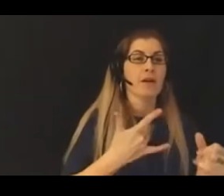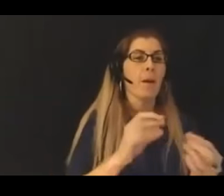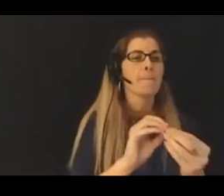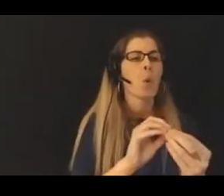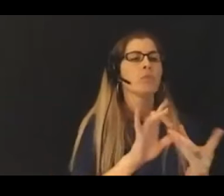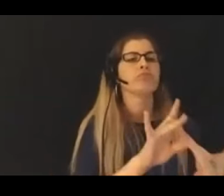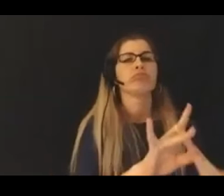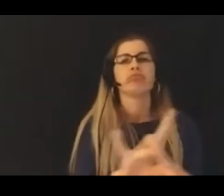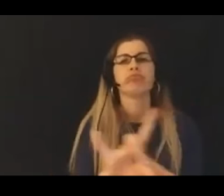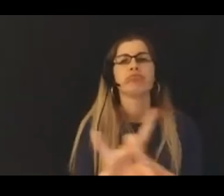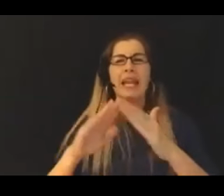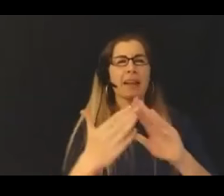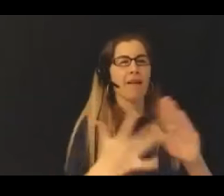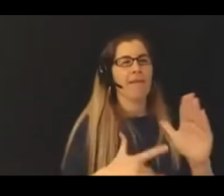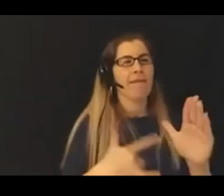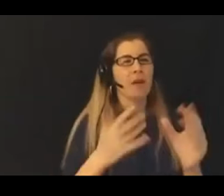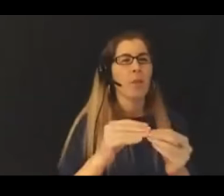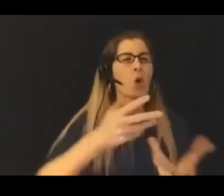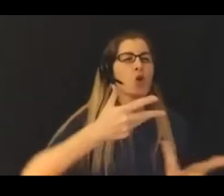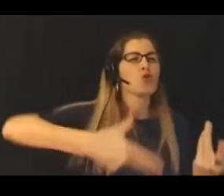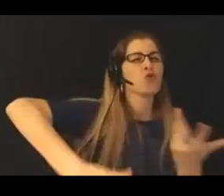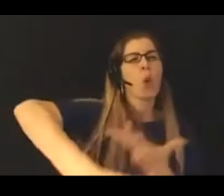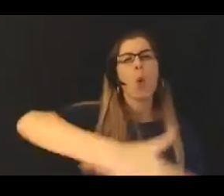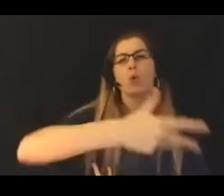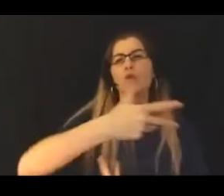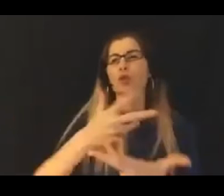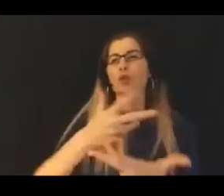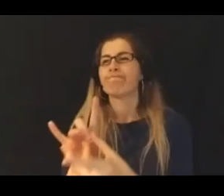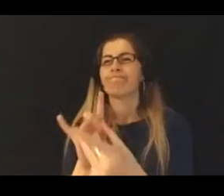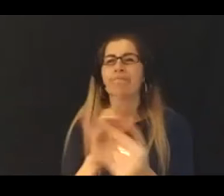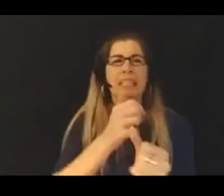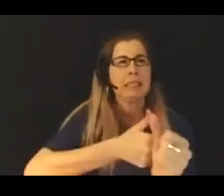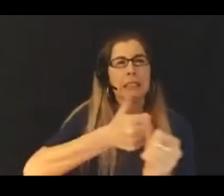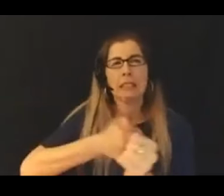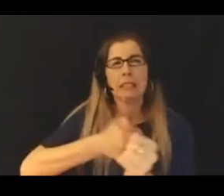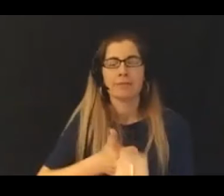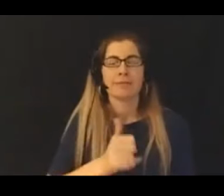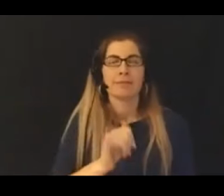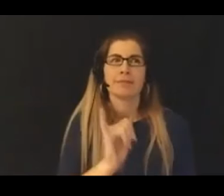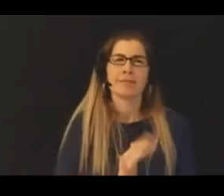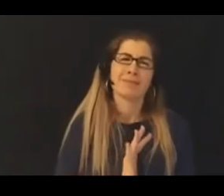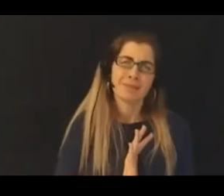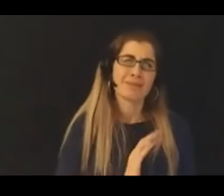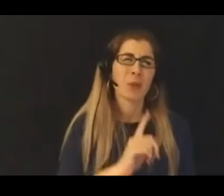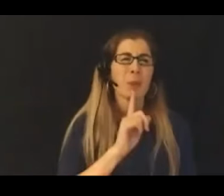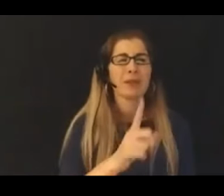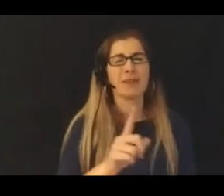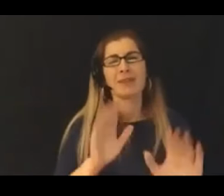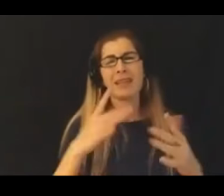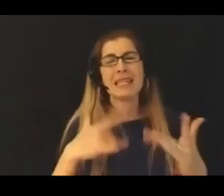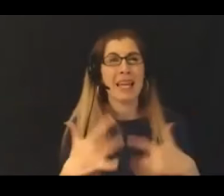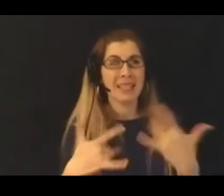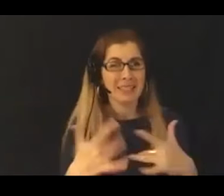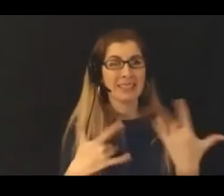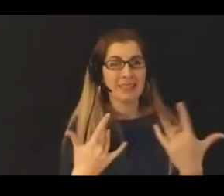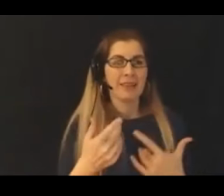their community and felt more socially connected to one another. So that was really, really exciting. So our effects